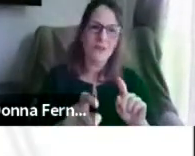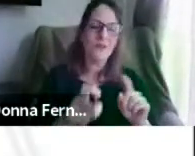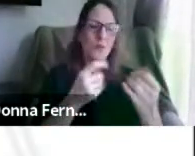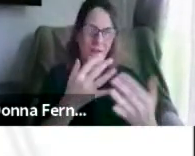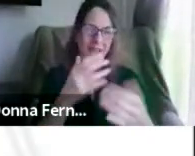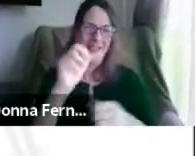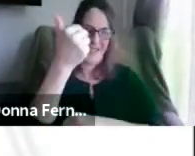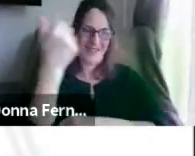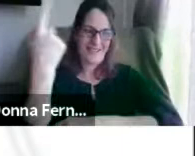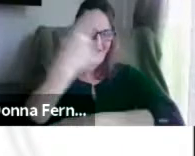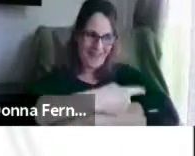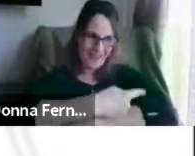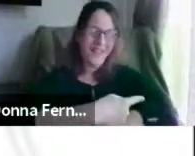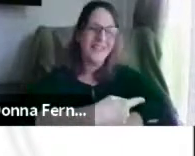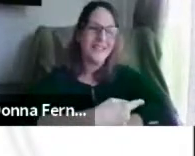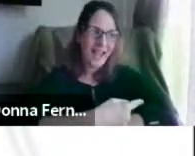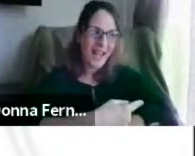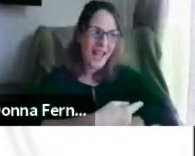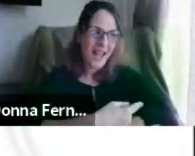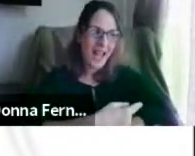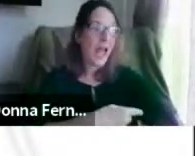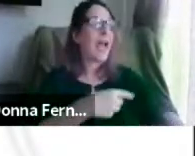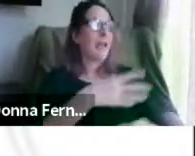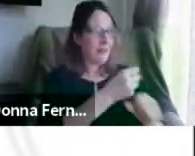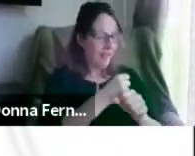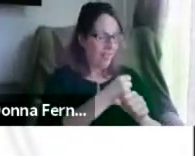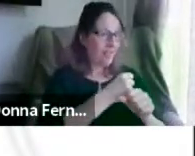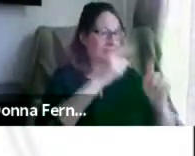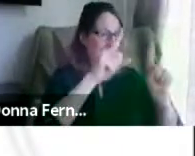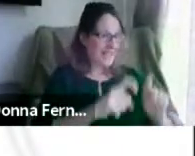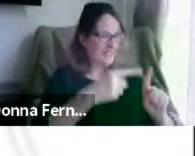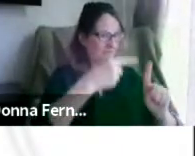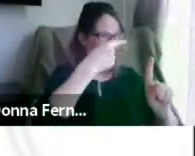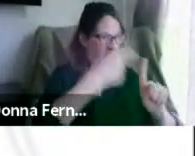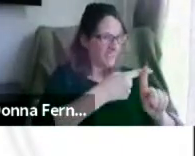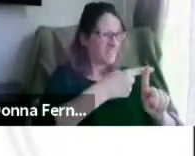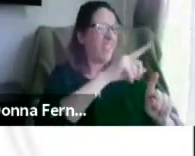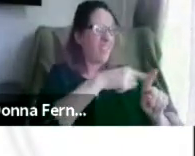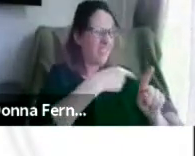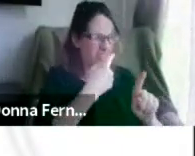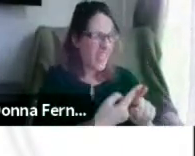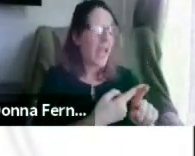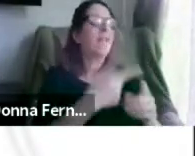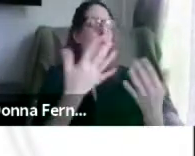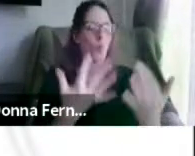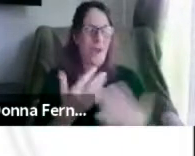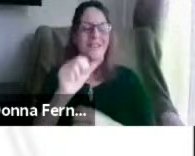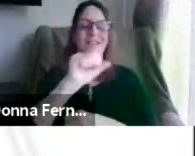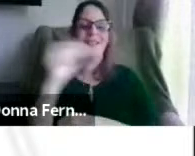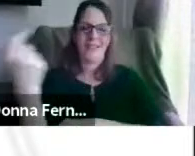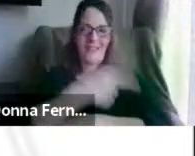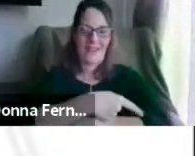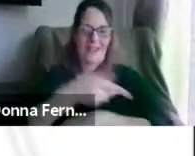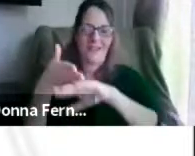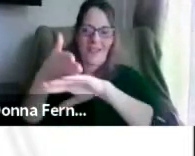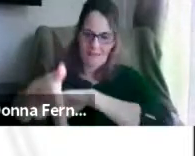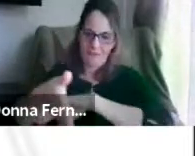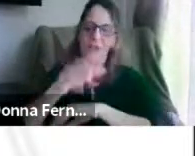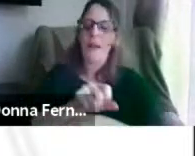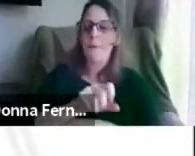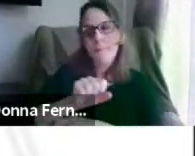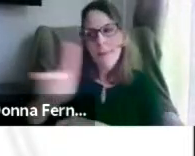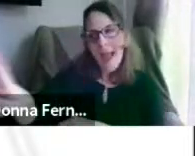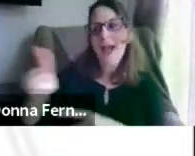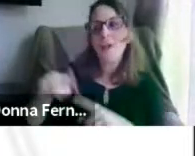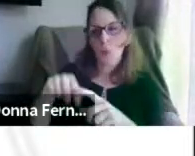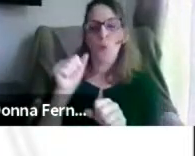test. So, date of their positive lab test, add 10 days to that, they can then return to work. And